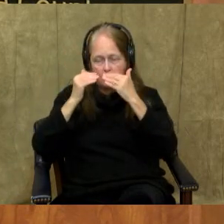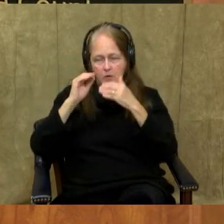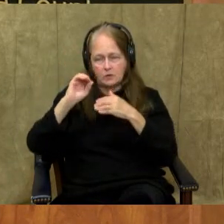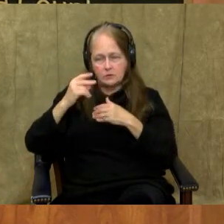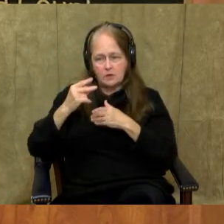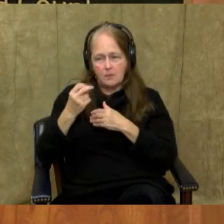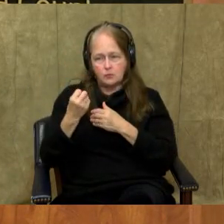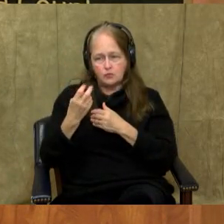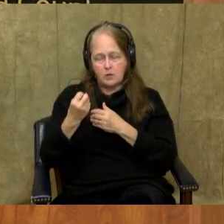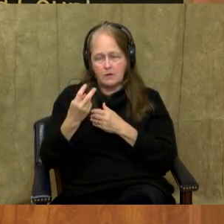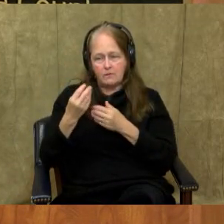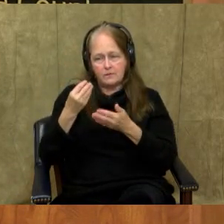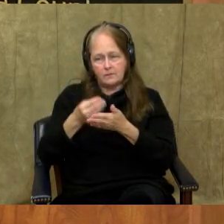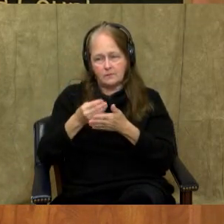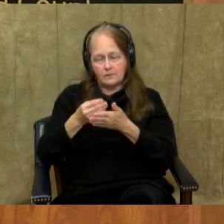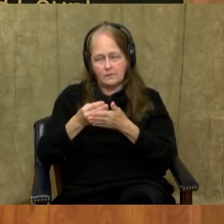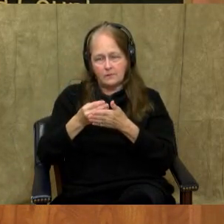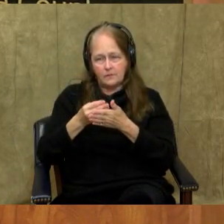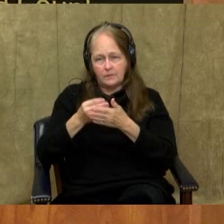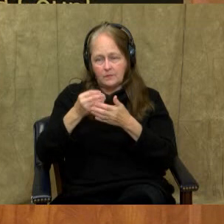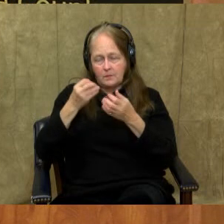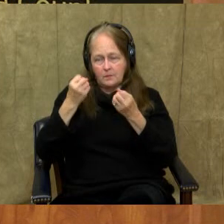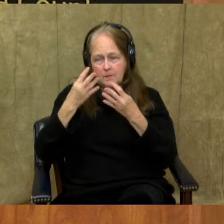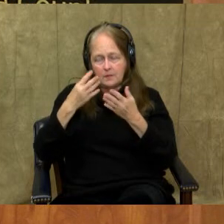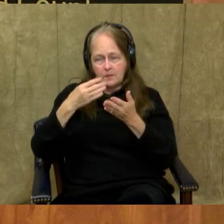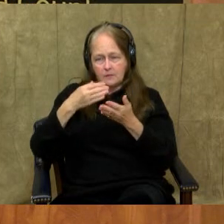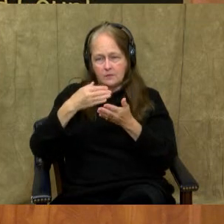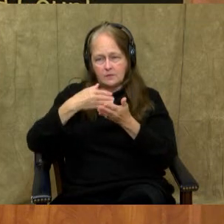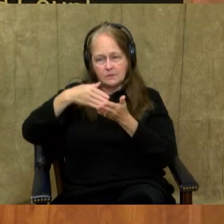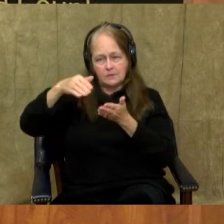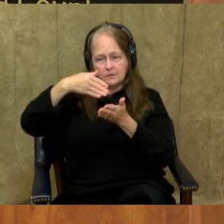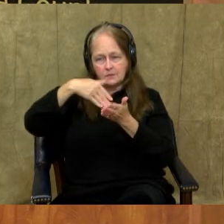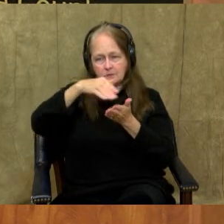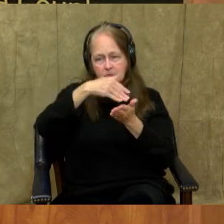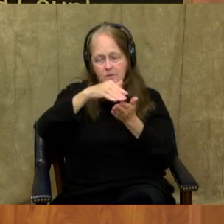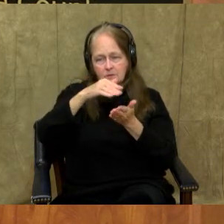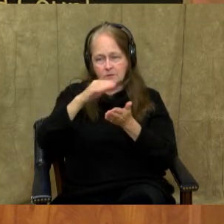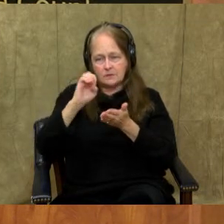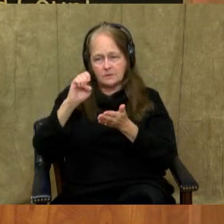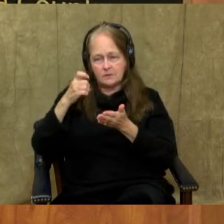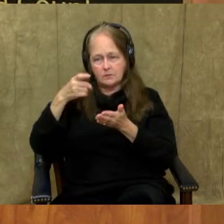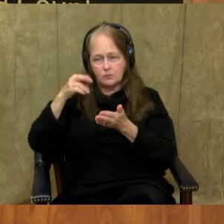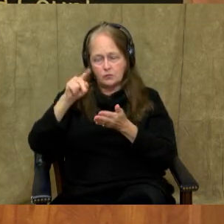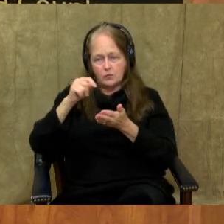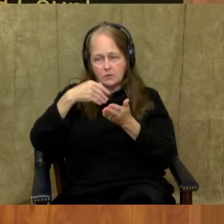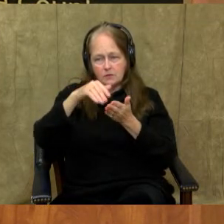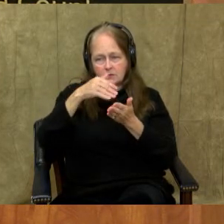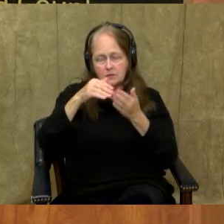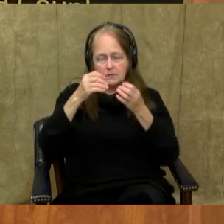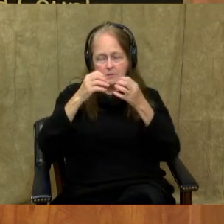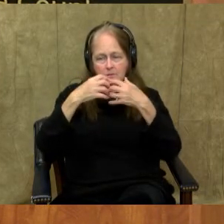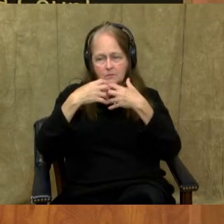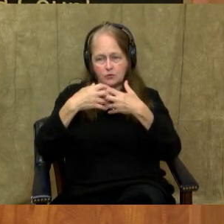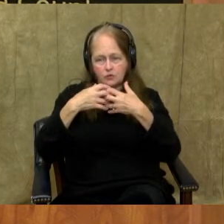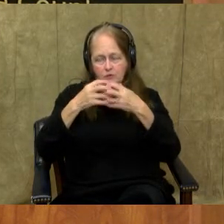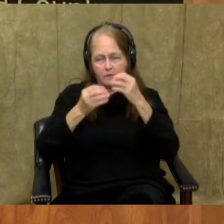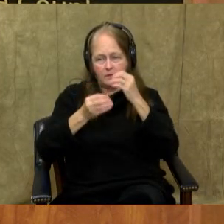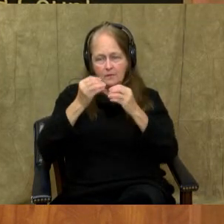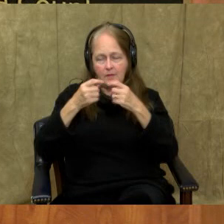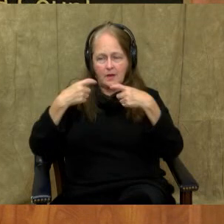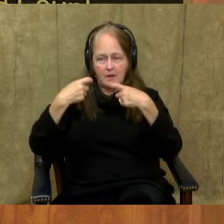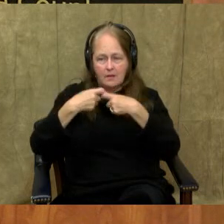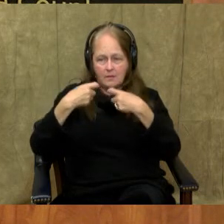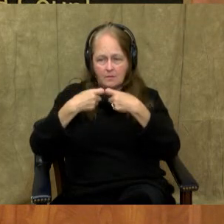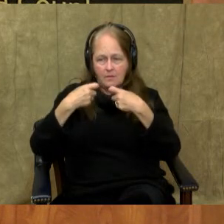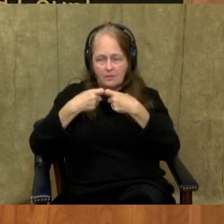what list you look at. A lot of exports to the rest of the world. A lot of manufacturing happens in these countries.